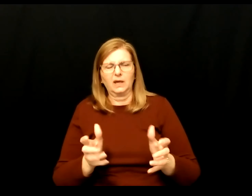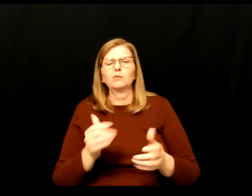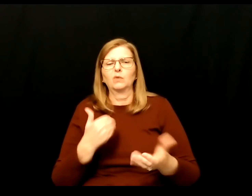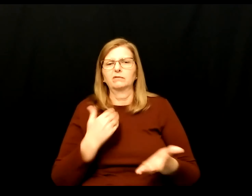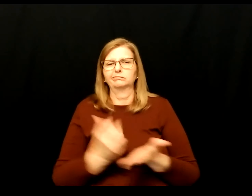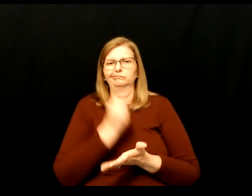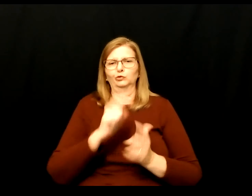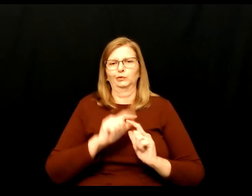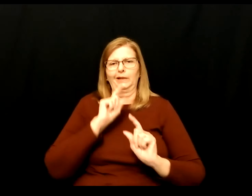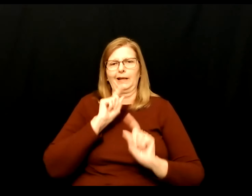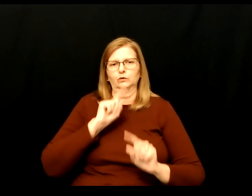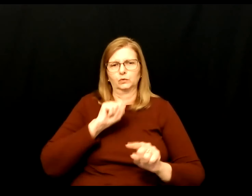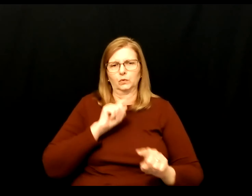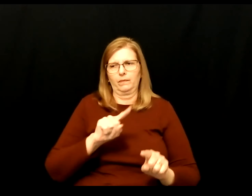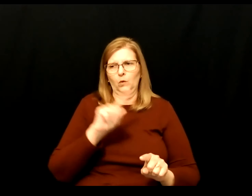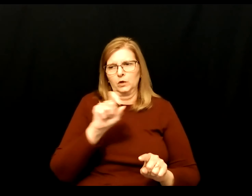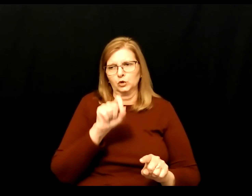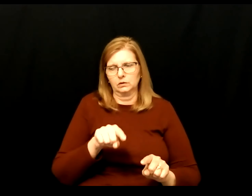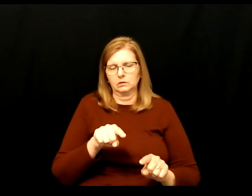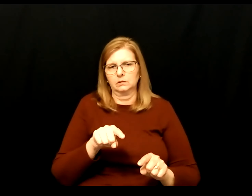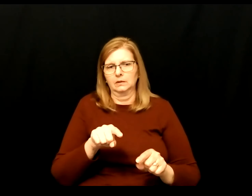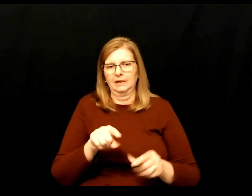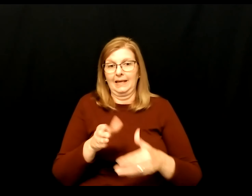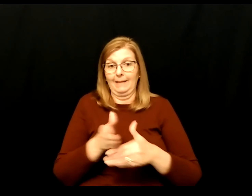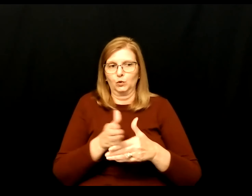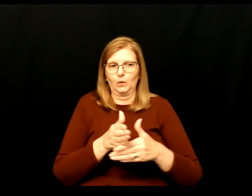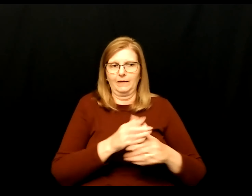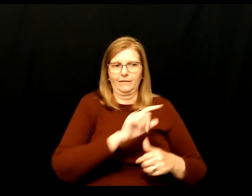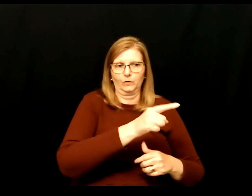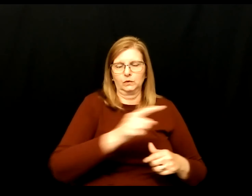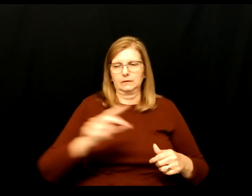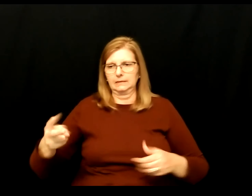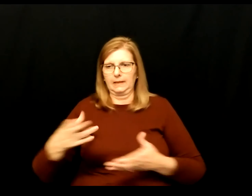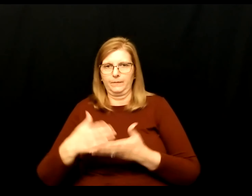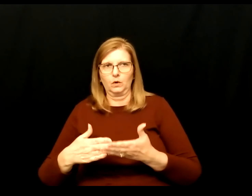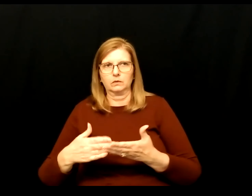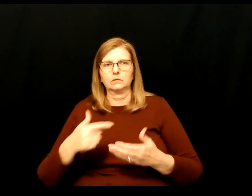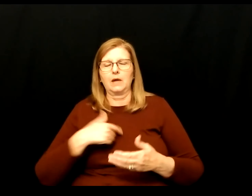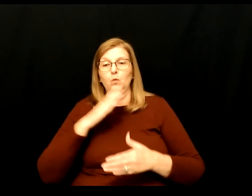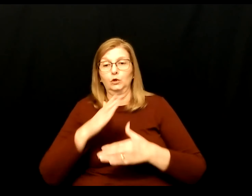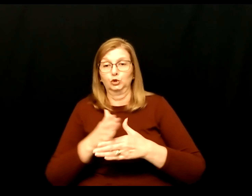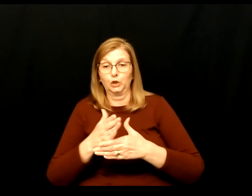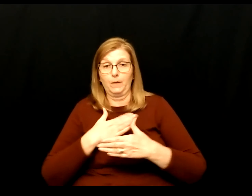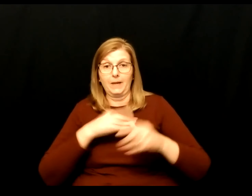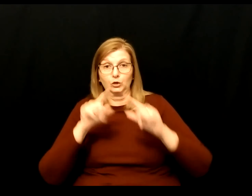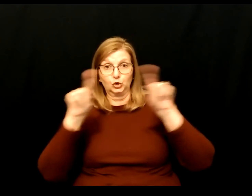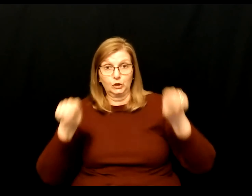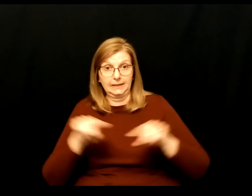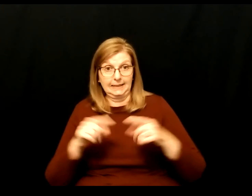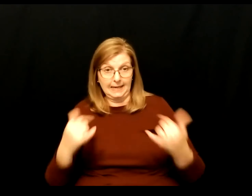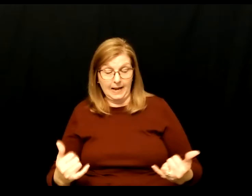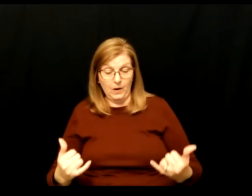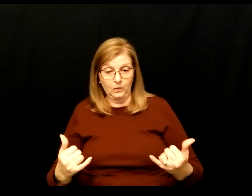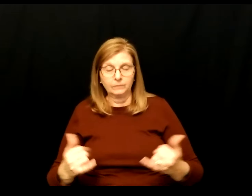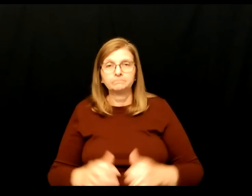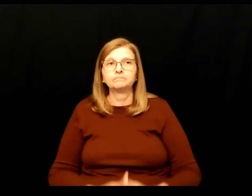to answer those questions in between those two parts. So I am going to share my screen now.